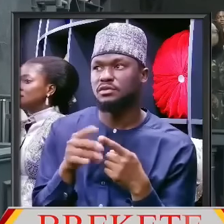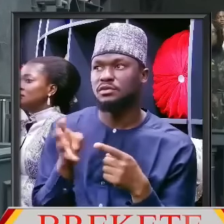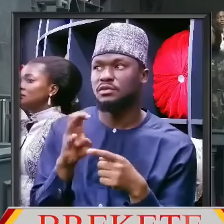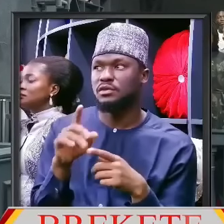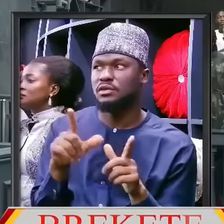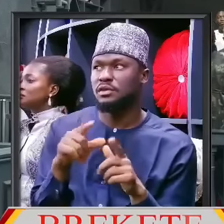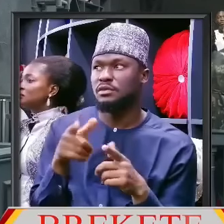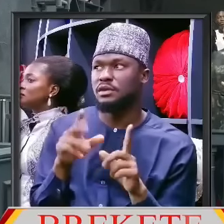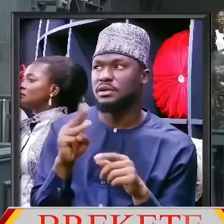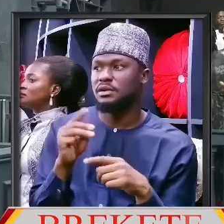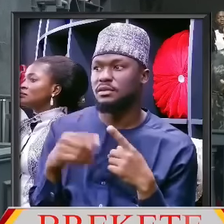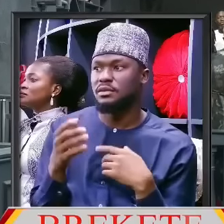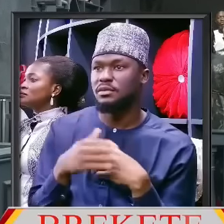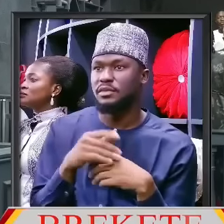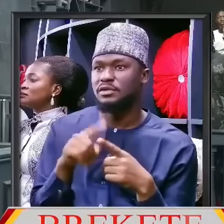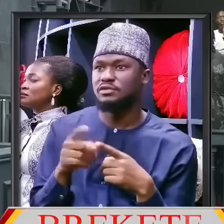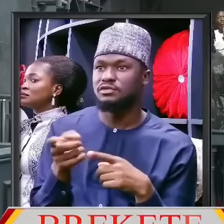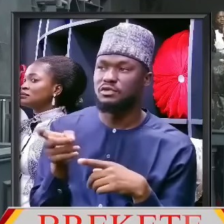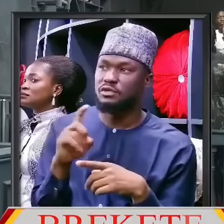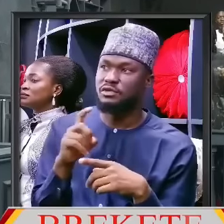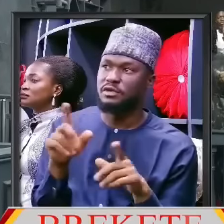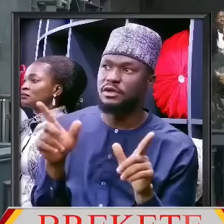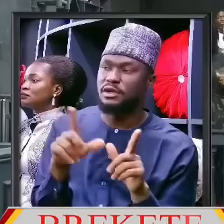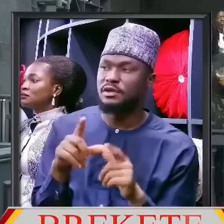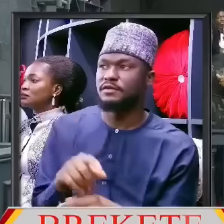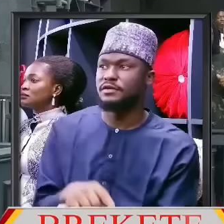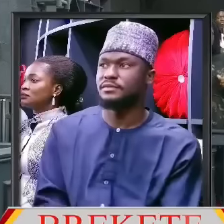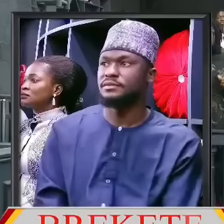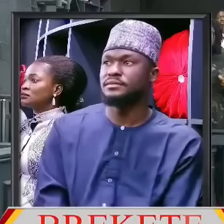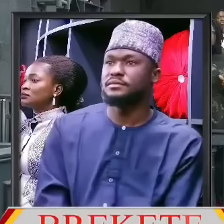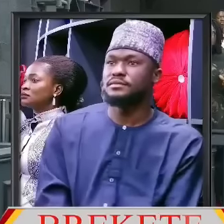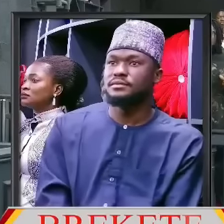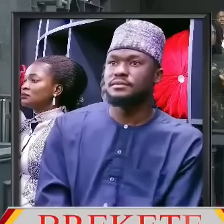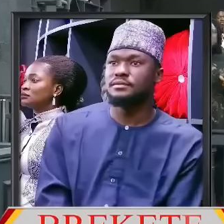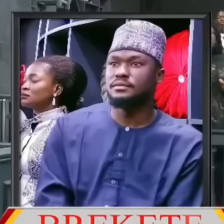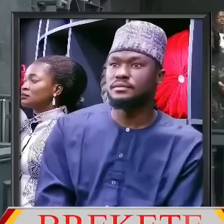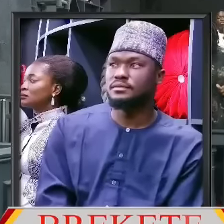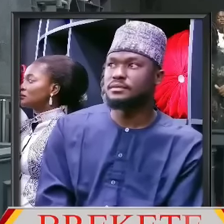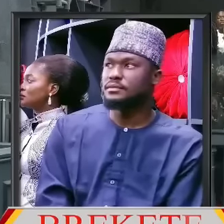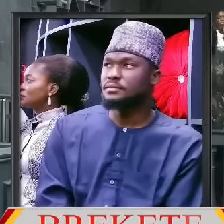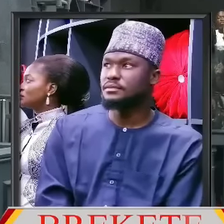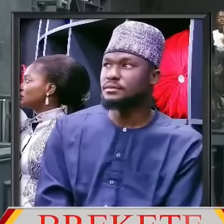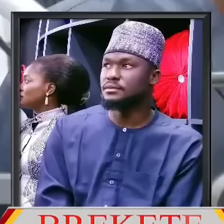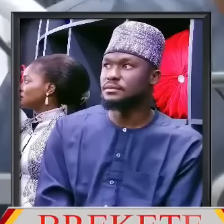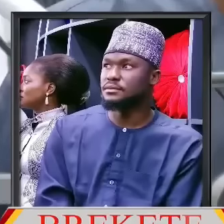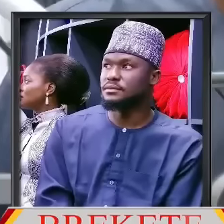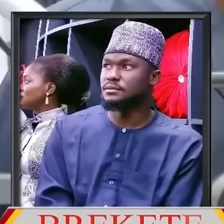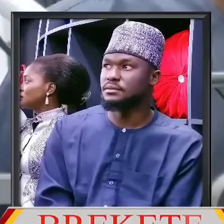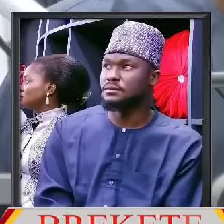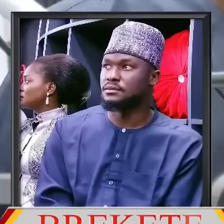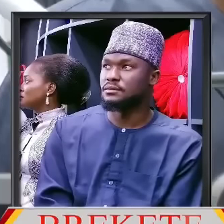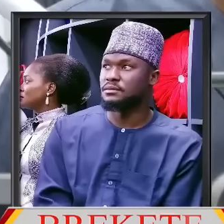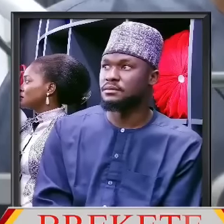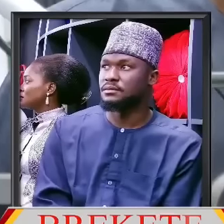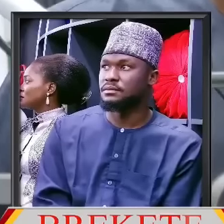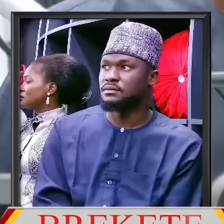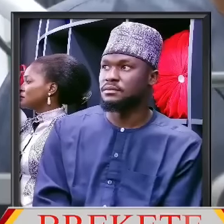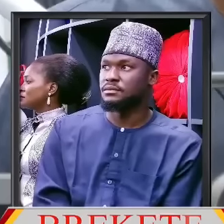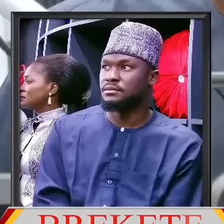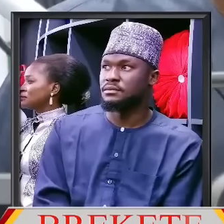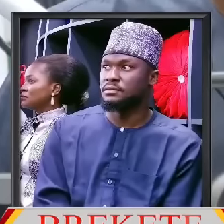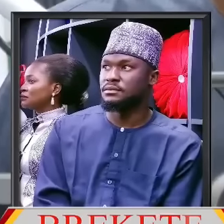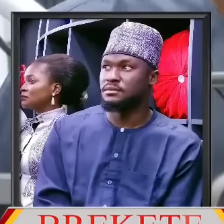them go back to 100 level. Oh, well, the 400 levels, no be even saying that 4 years where they don't no, spend. No, they don't spend seven years to reach